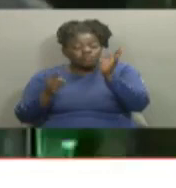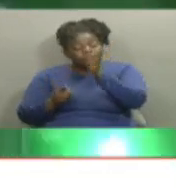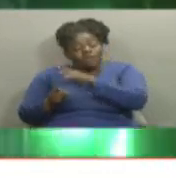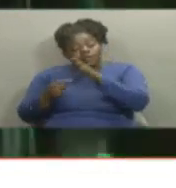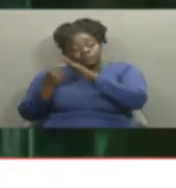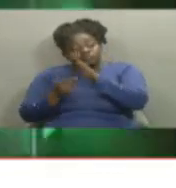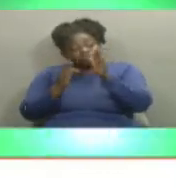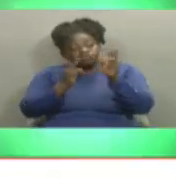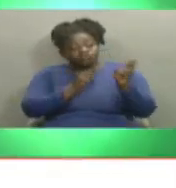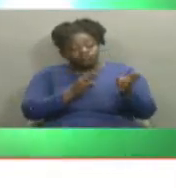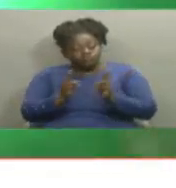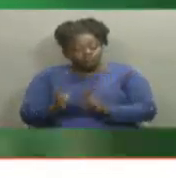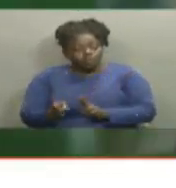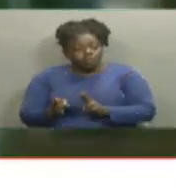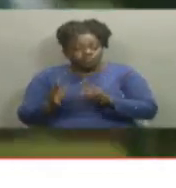nteeko.